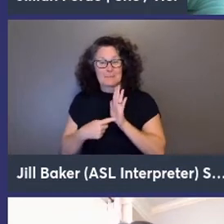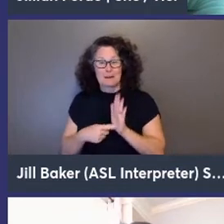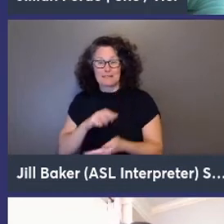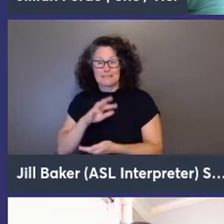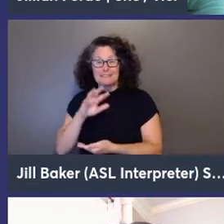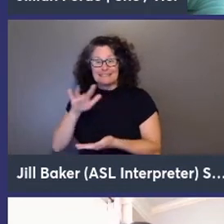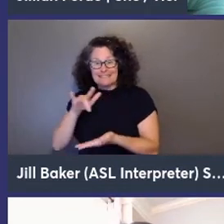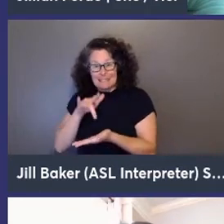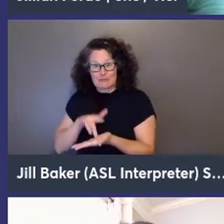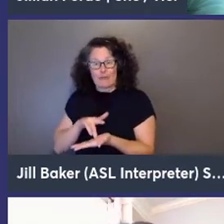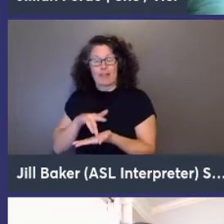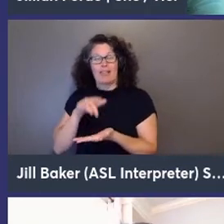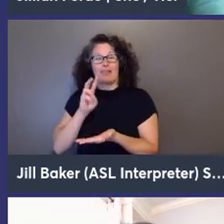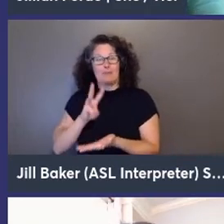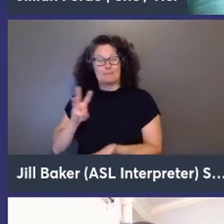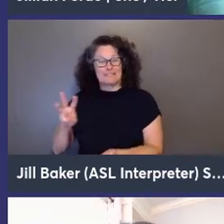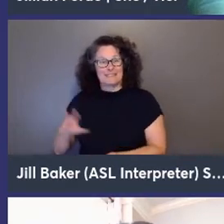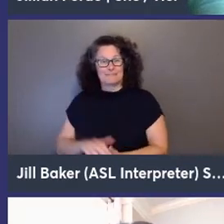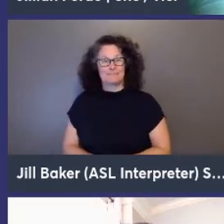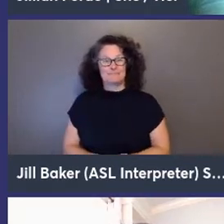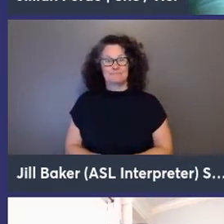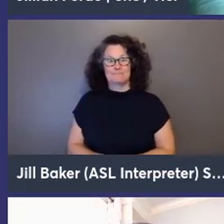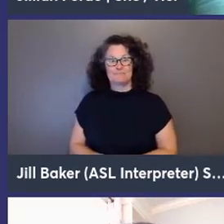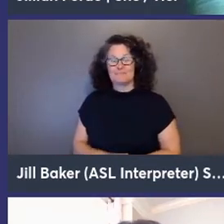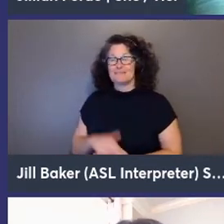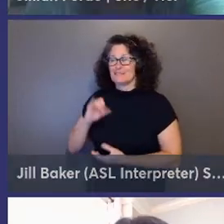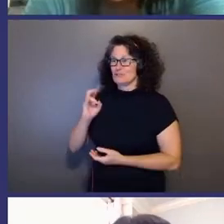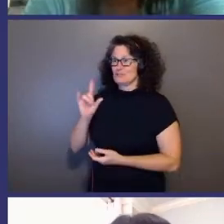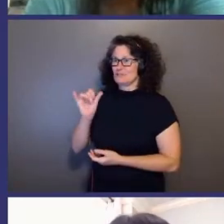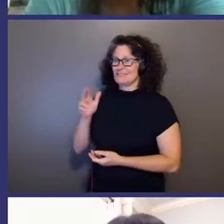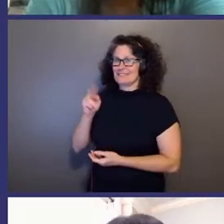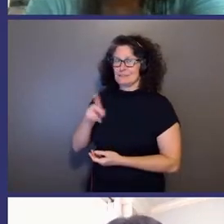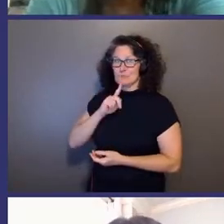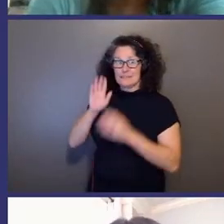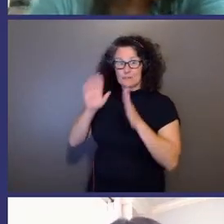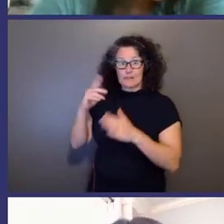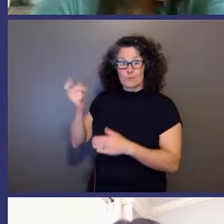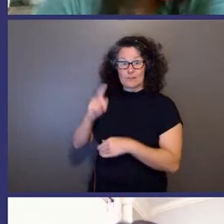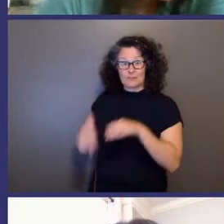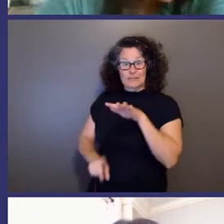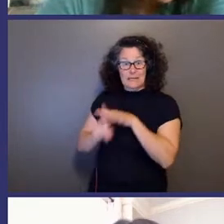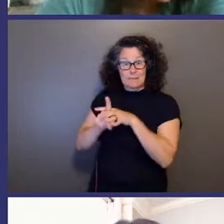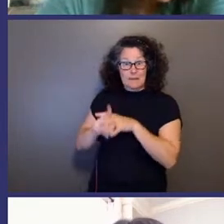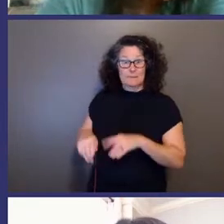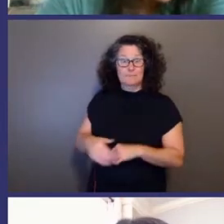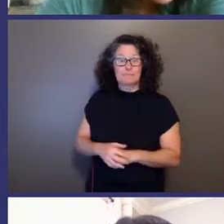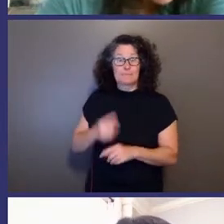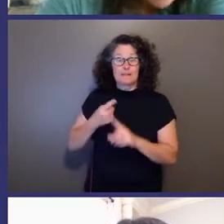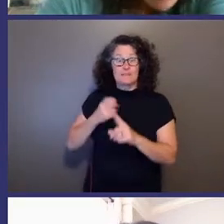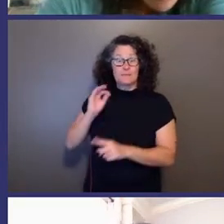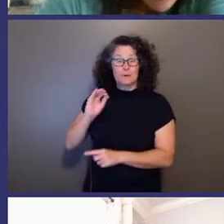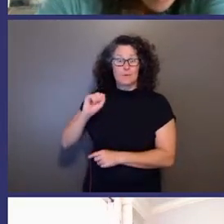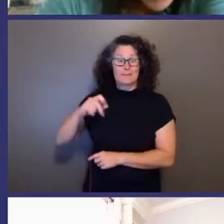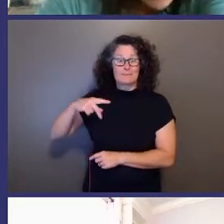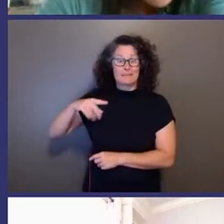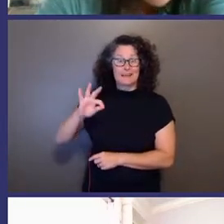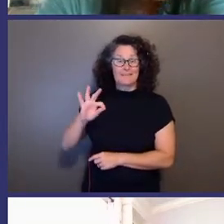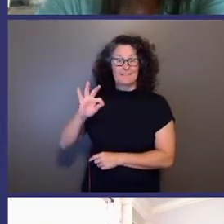website. Yeah, a really great question came up from